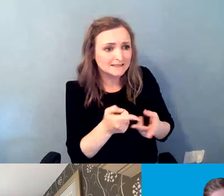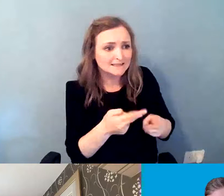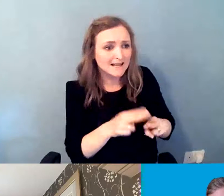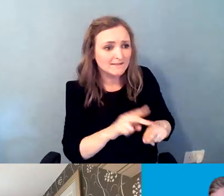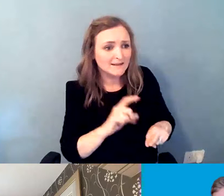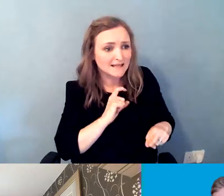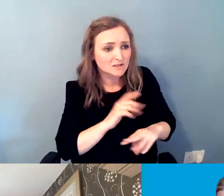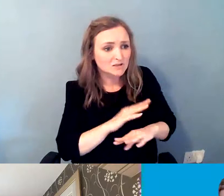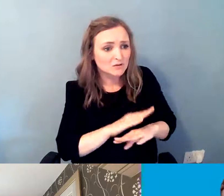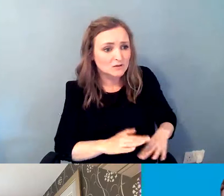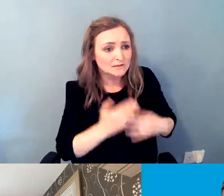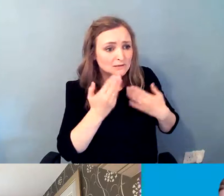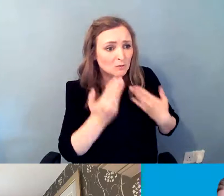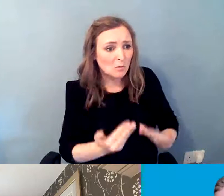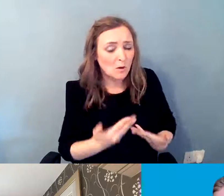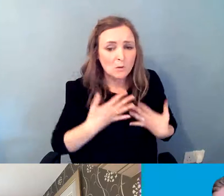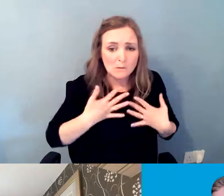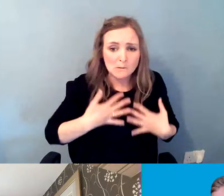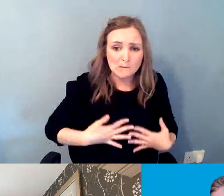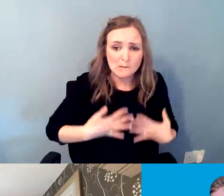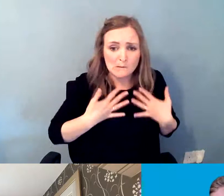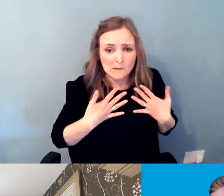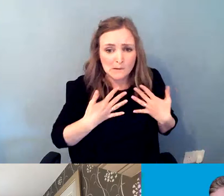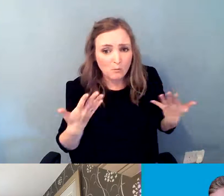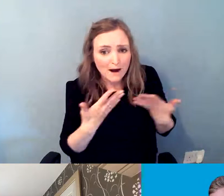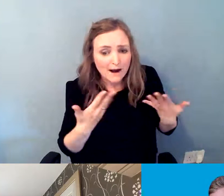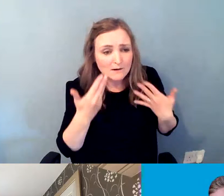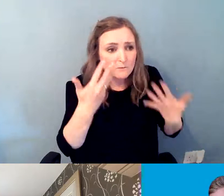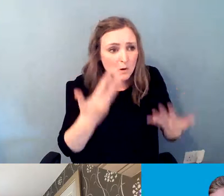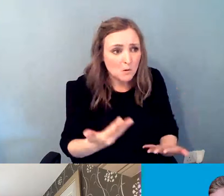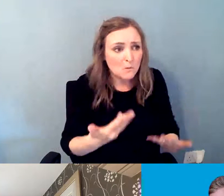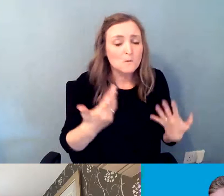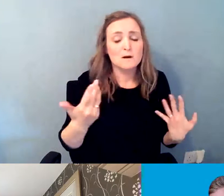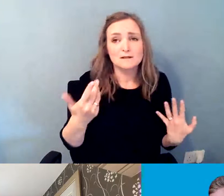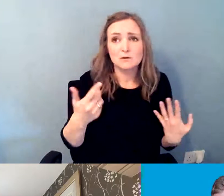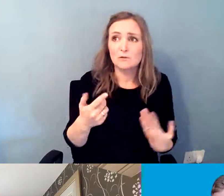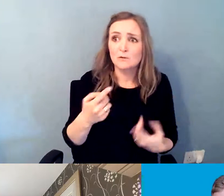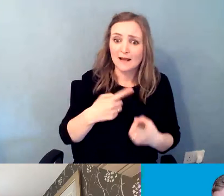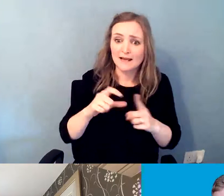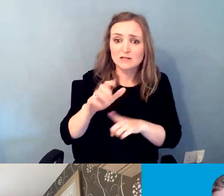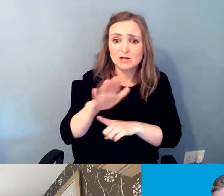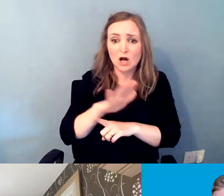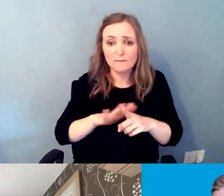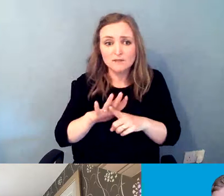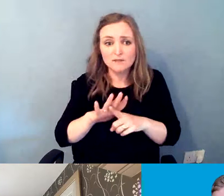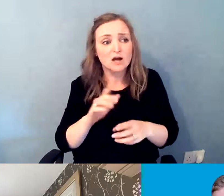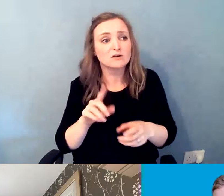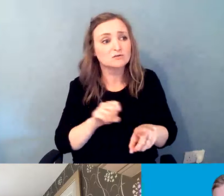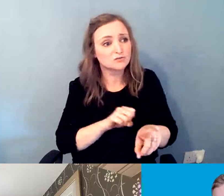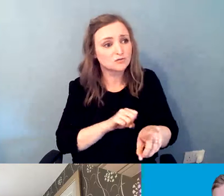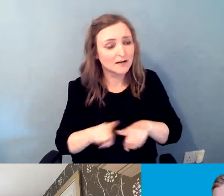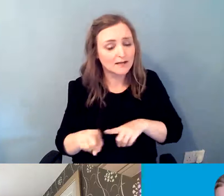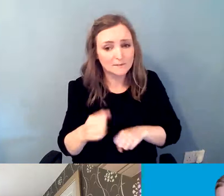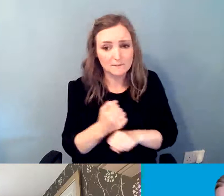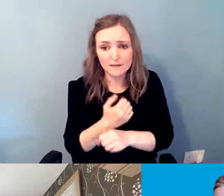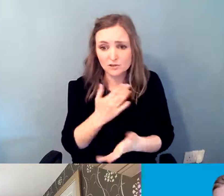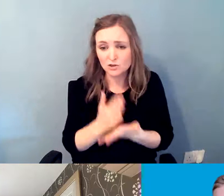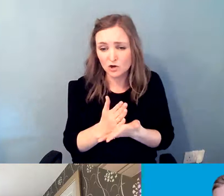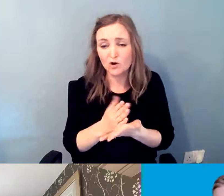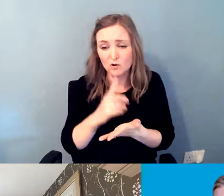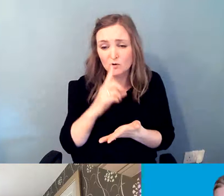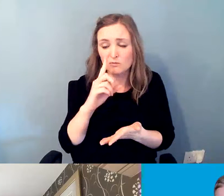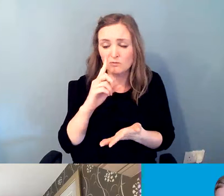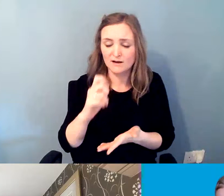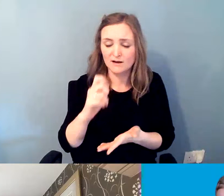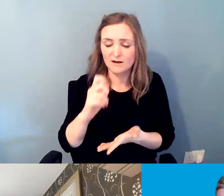And what we've done in Derbyshire is we've tried to make it as sustainable as possible. So first of all, it's about the clinician taking a good